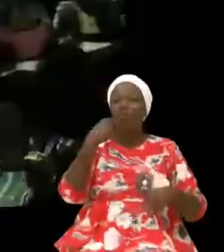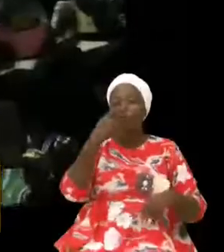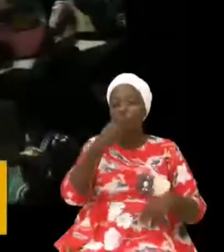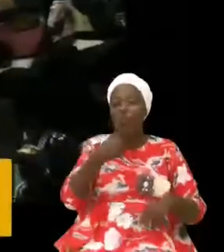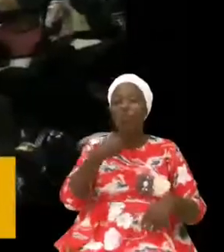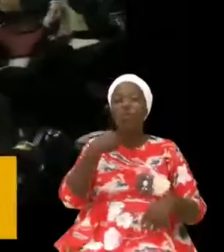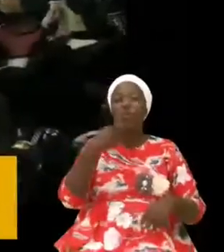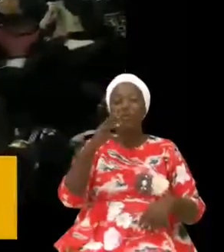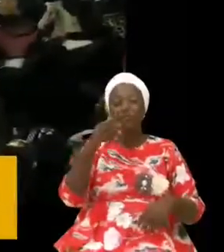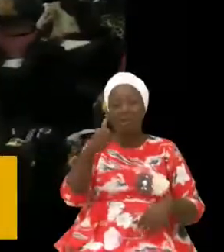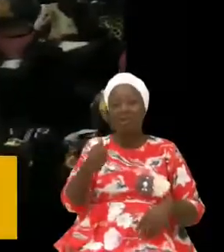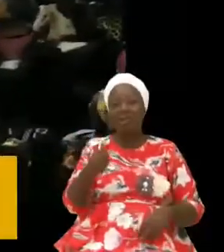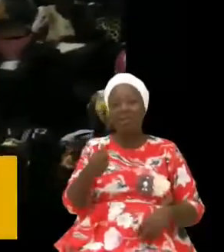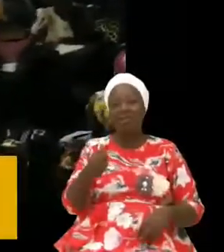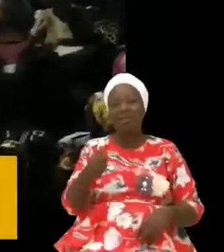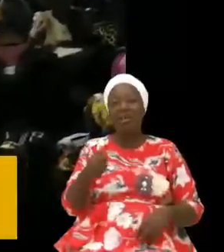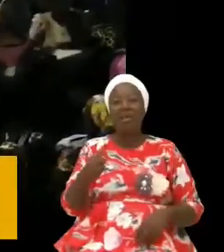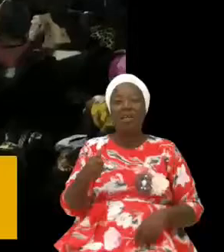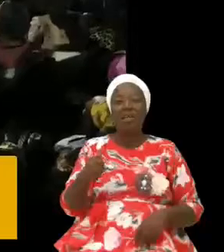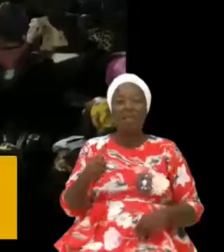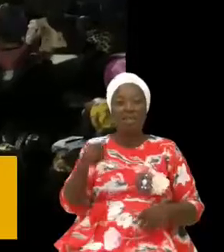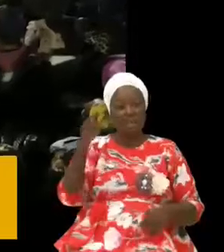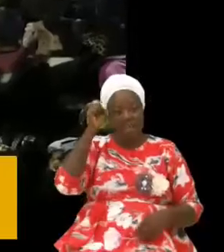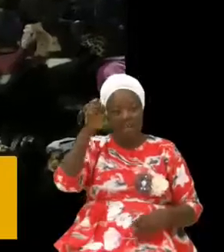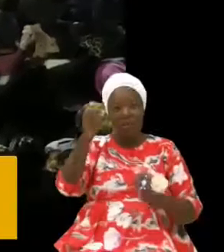verse 24, it says, who